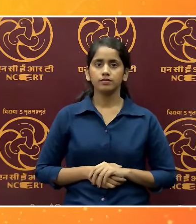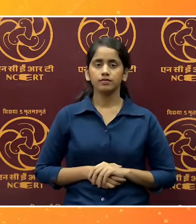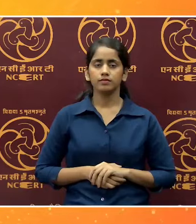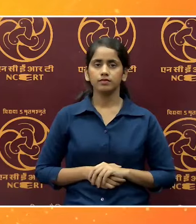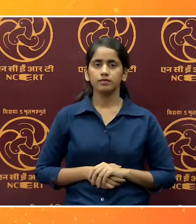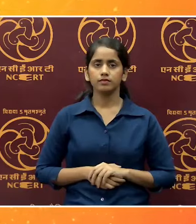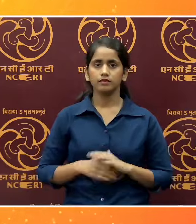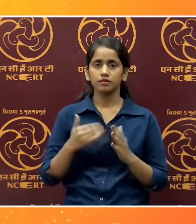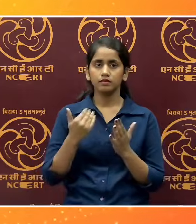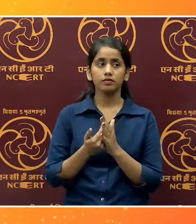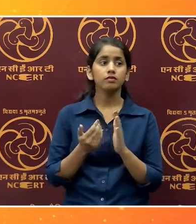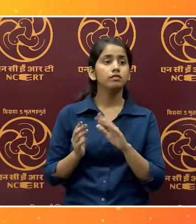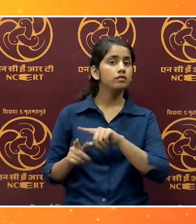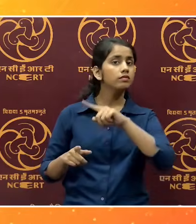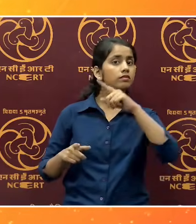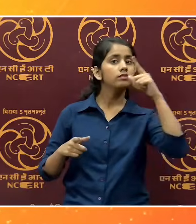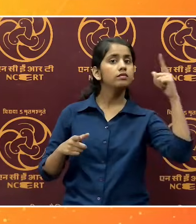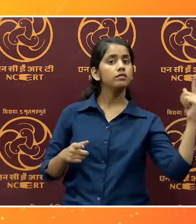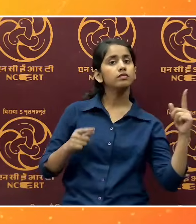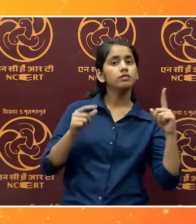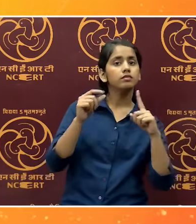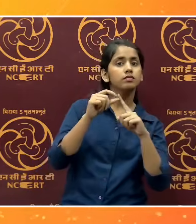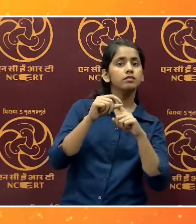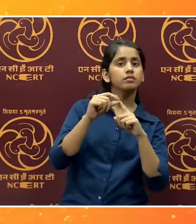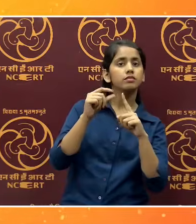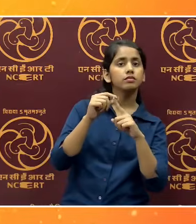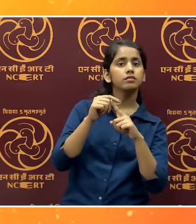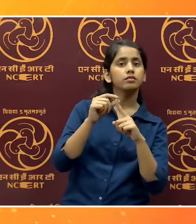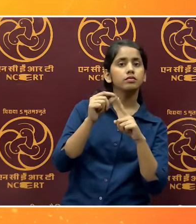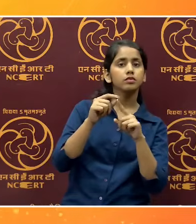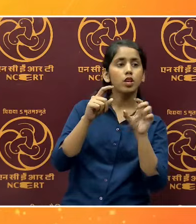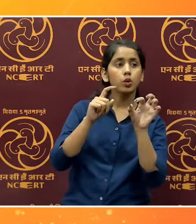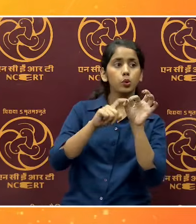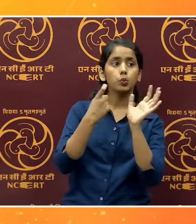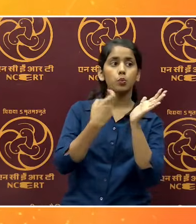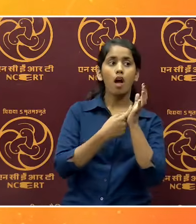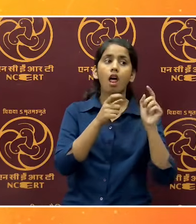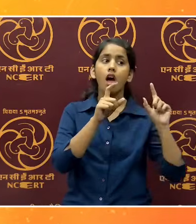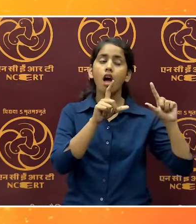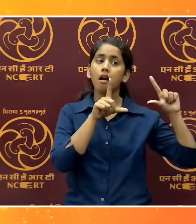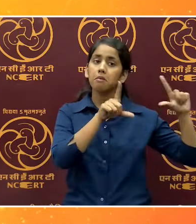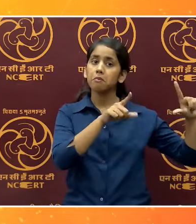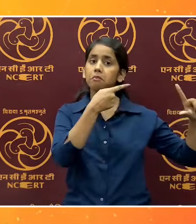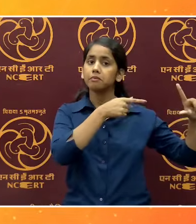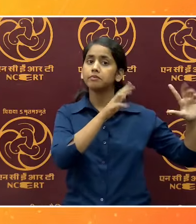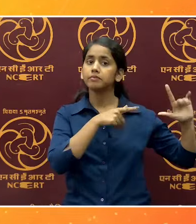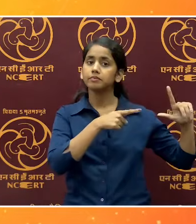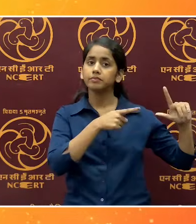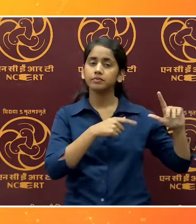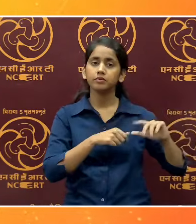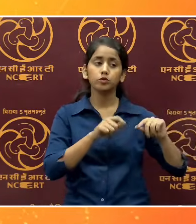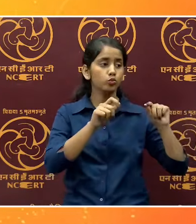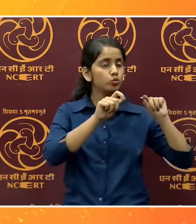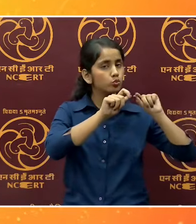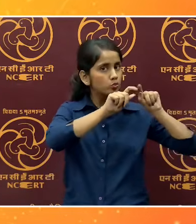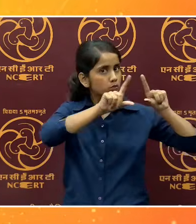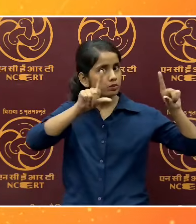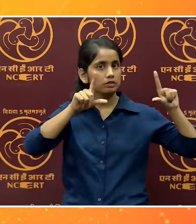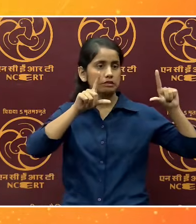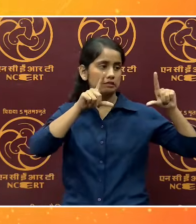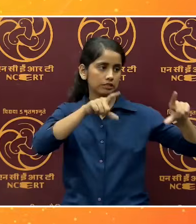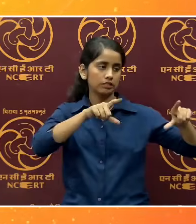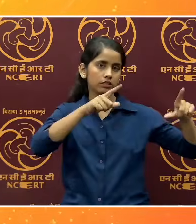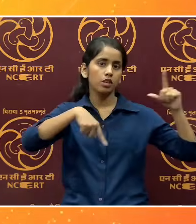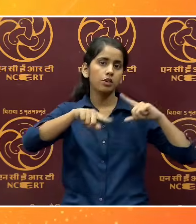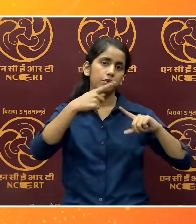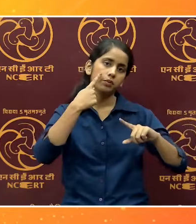So on the right side of the page of your textbook, there is a QR code, you can see it. And you can just scan the QR code for